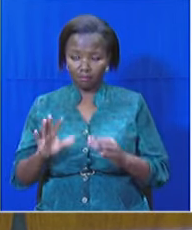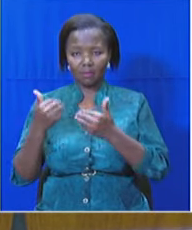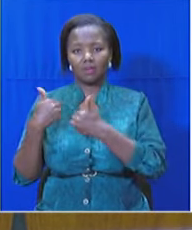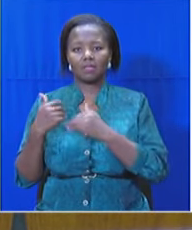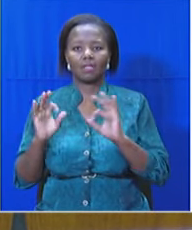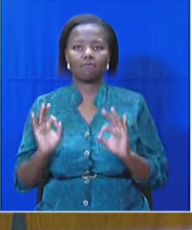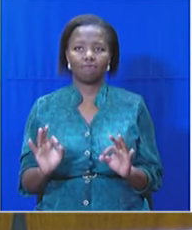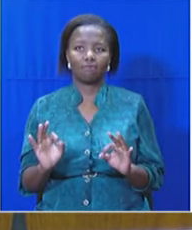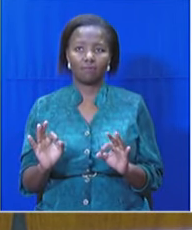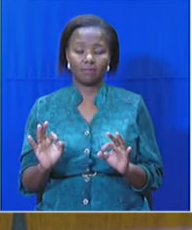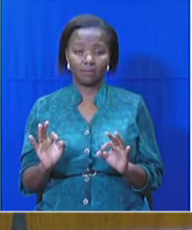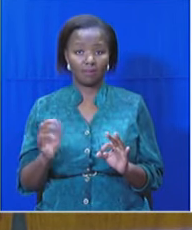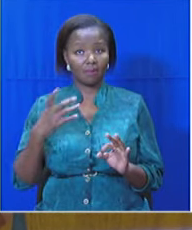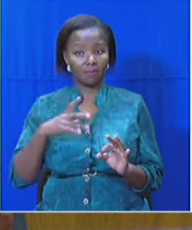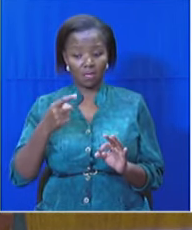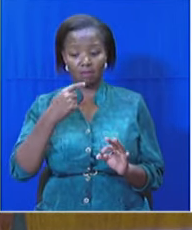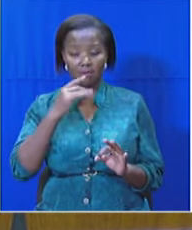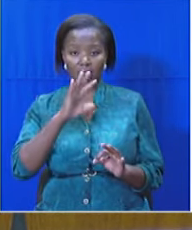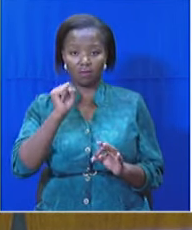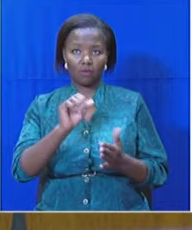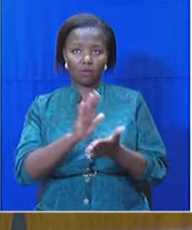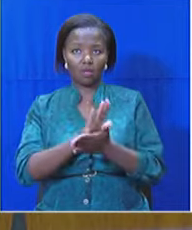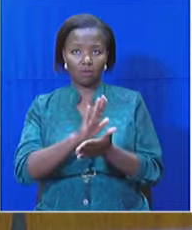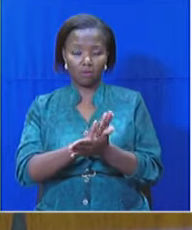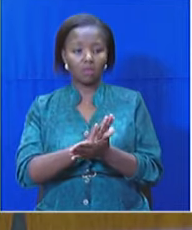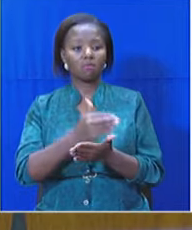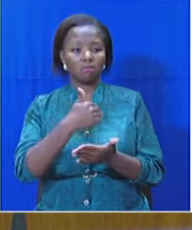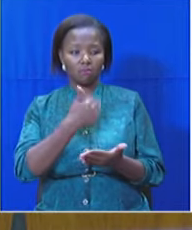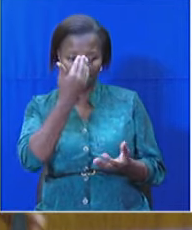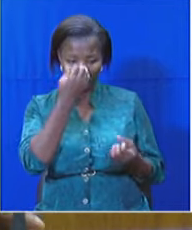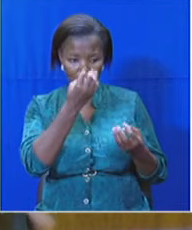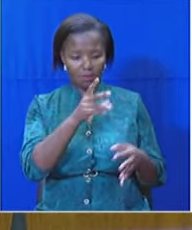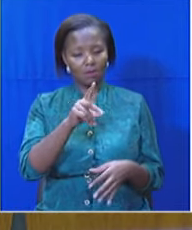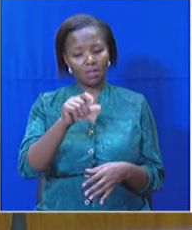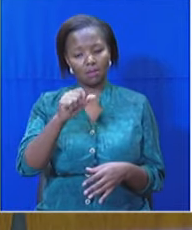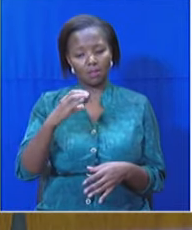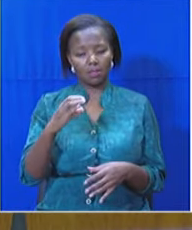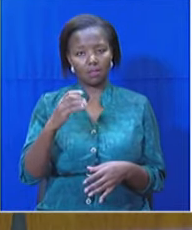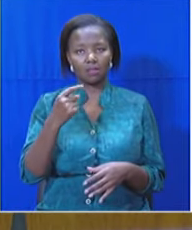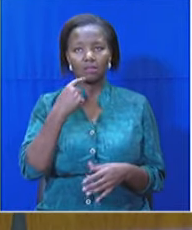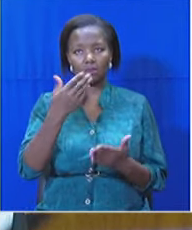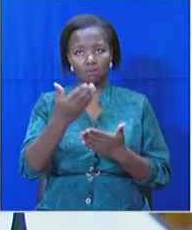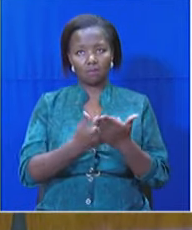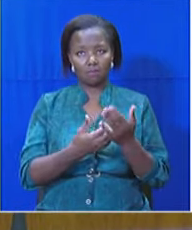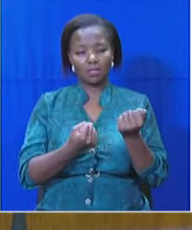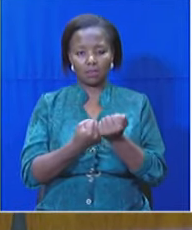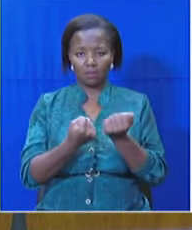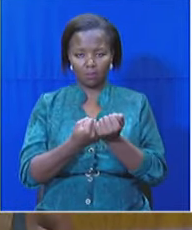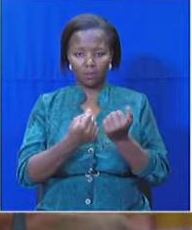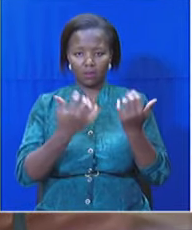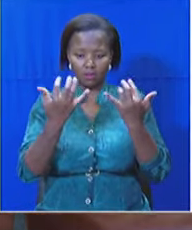Mbinda. Has displeased the nation. In saying so, the PAC of Azania is in favor of the